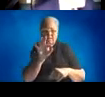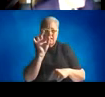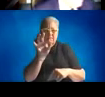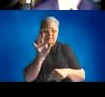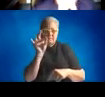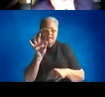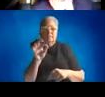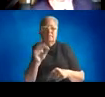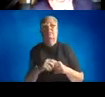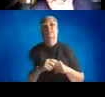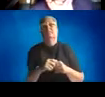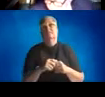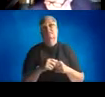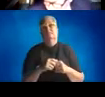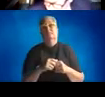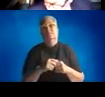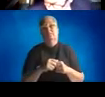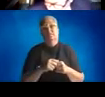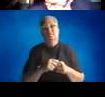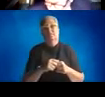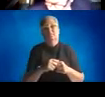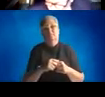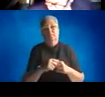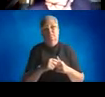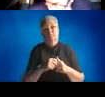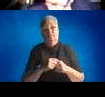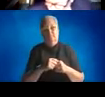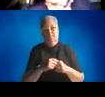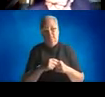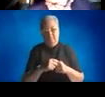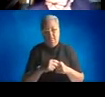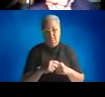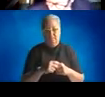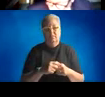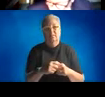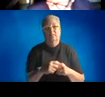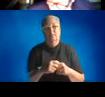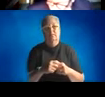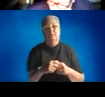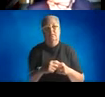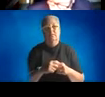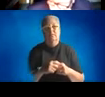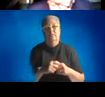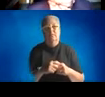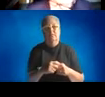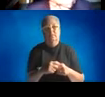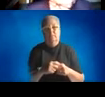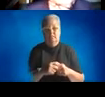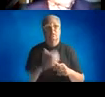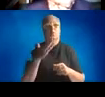For better utilization of manpower according to the nature of disability by allocating the work properly.